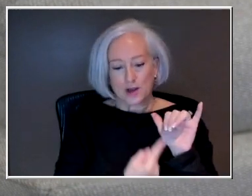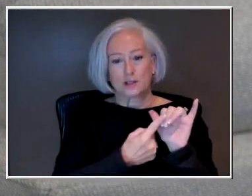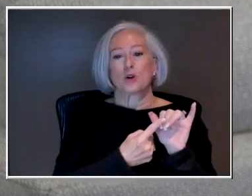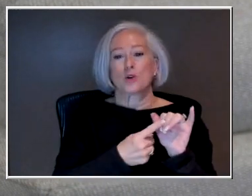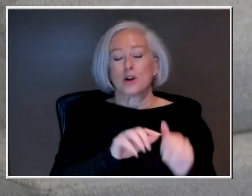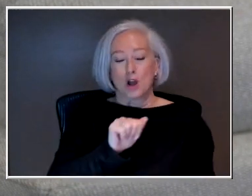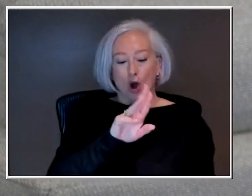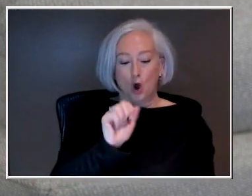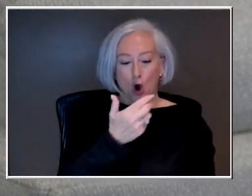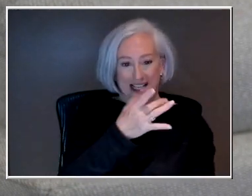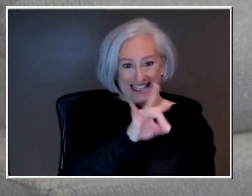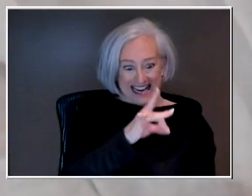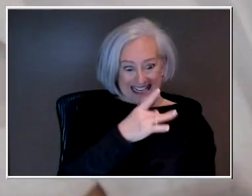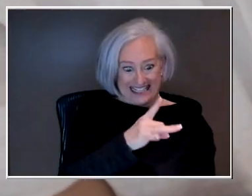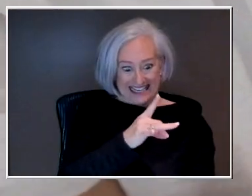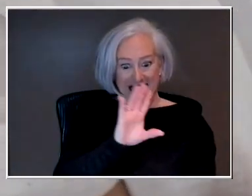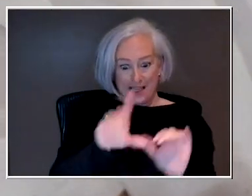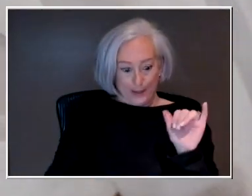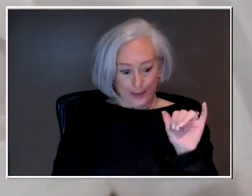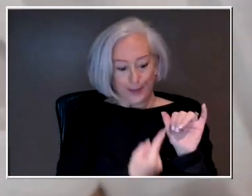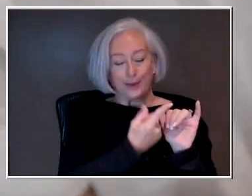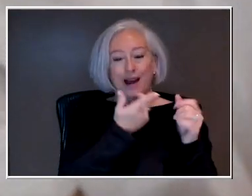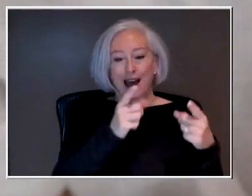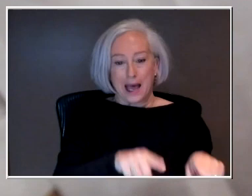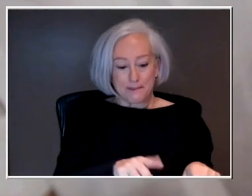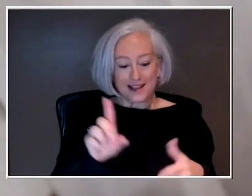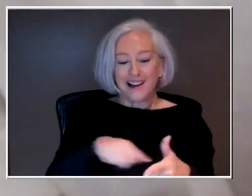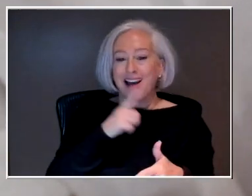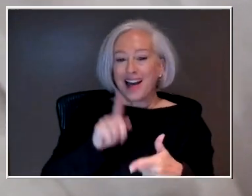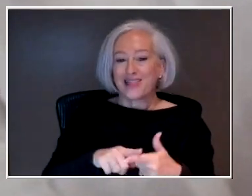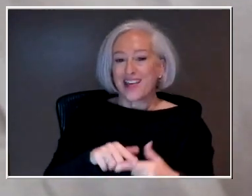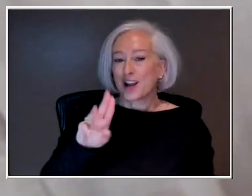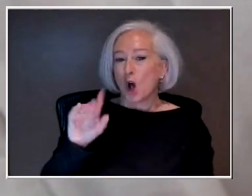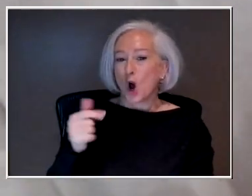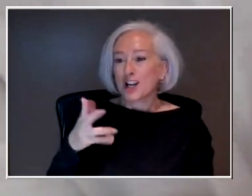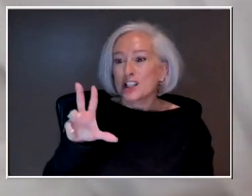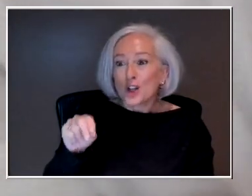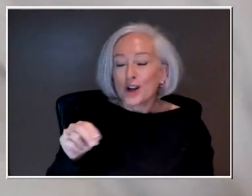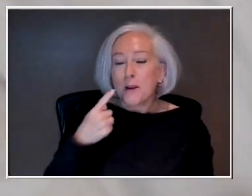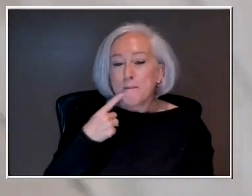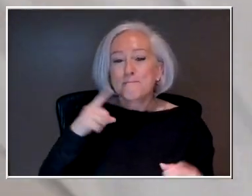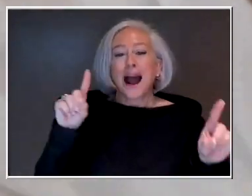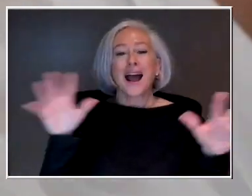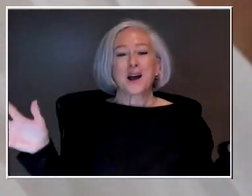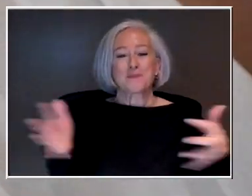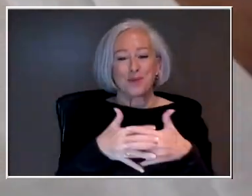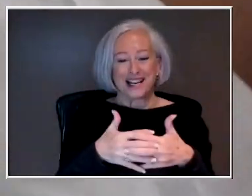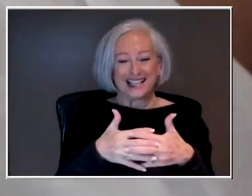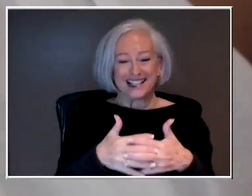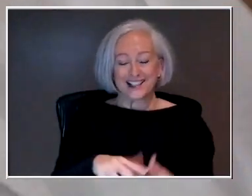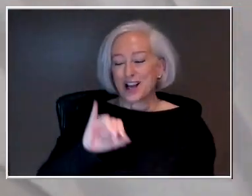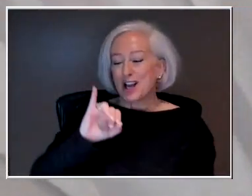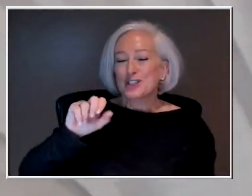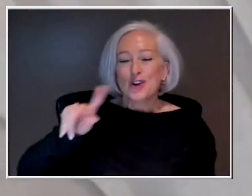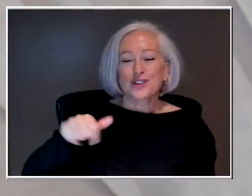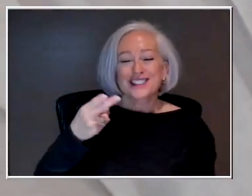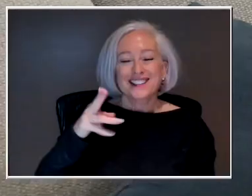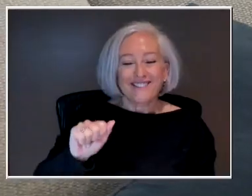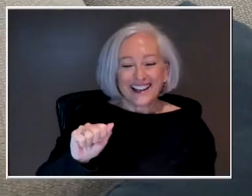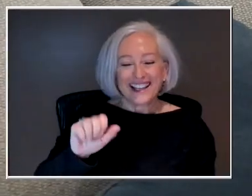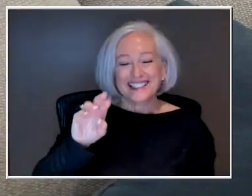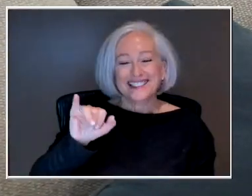August 30th of 2022. Oh, I know. Josephine Sinovic was born on May